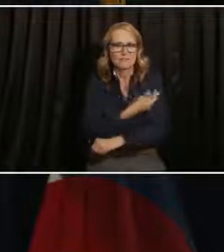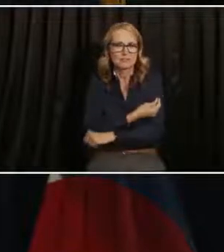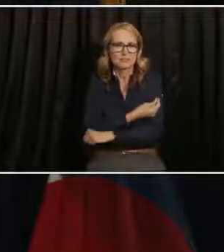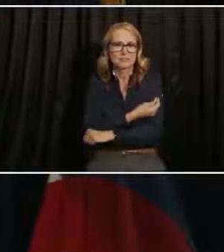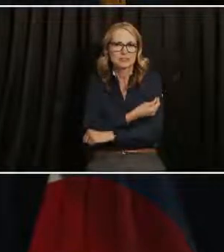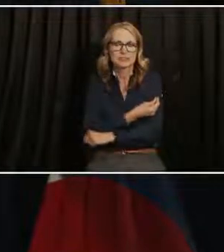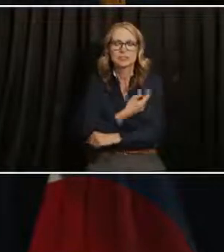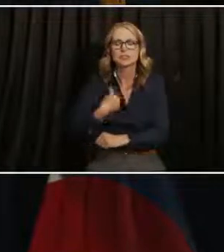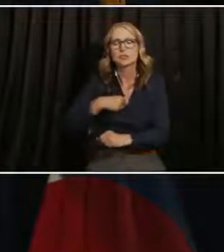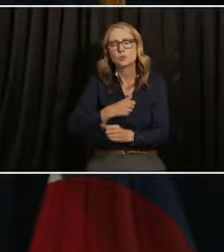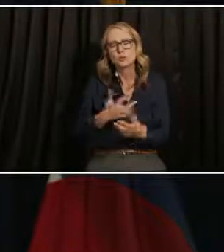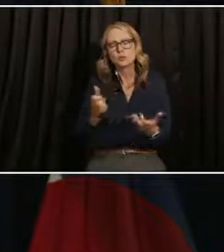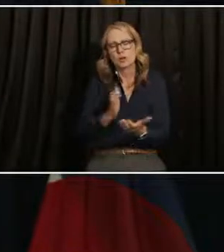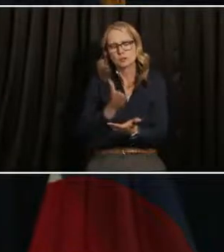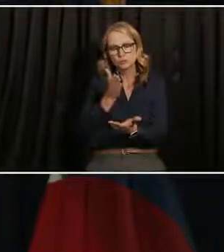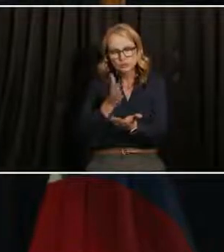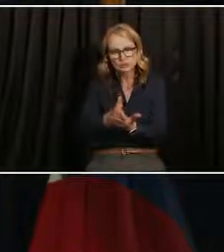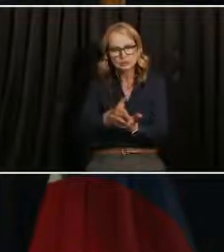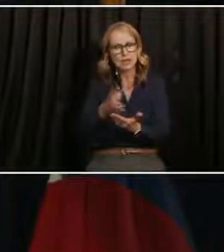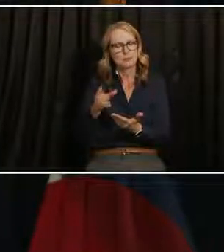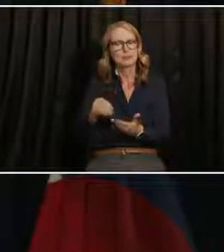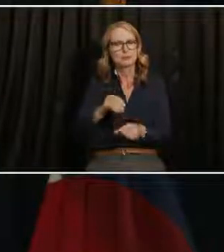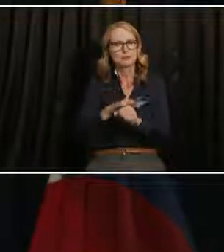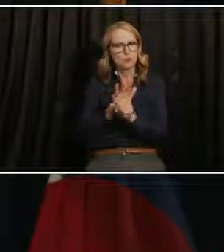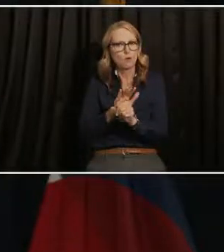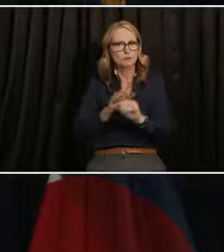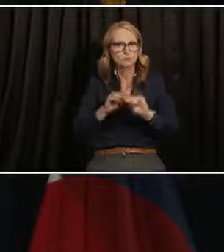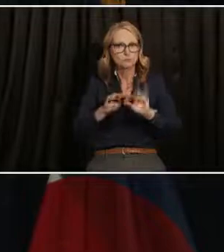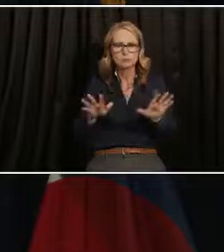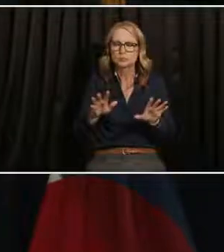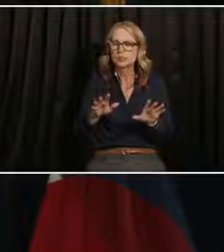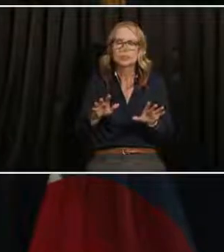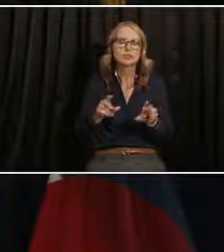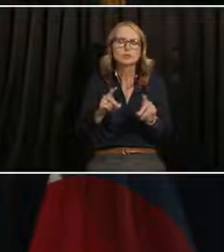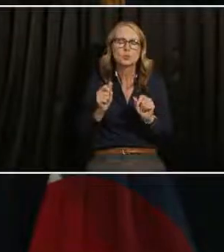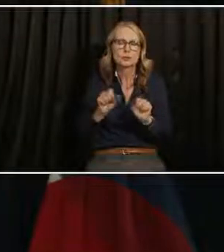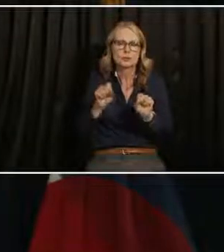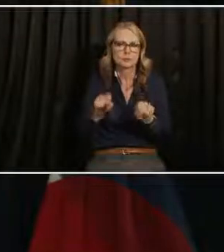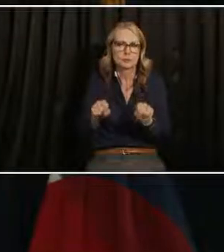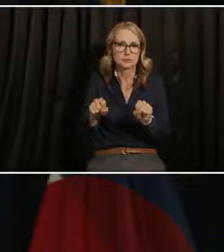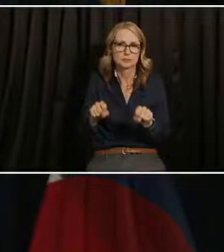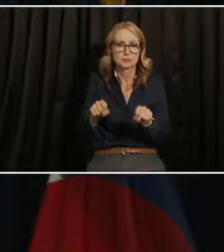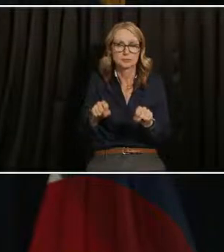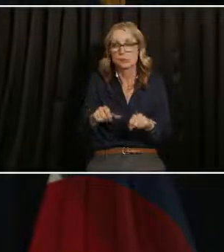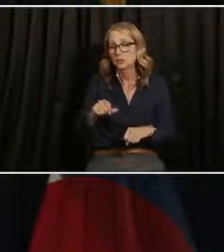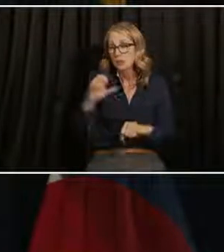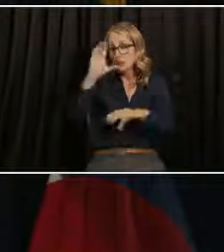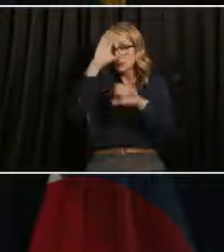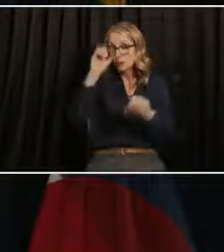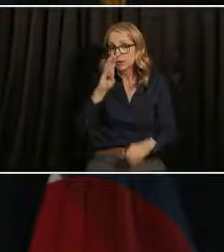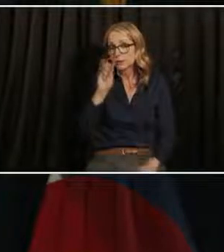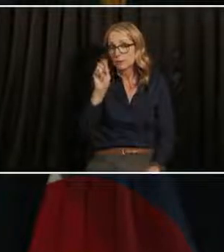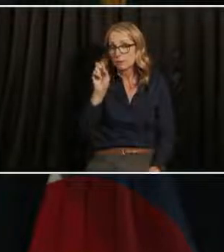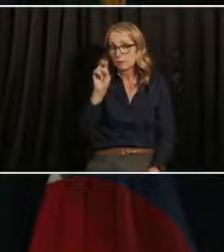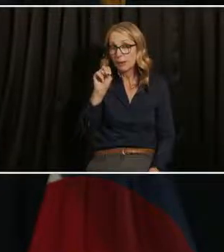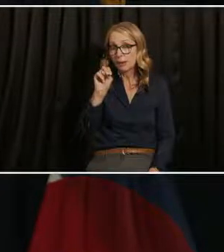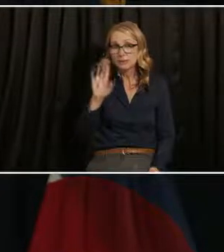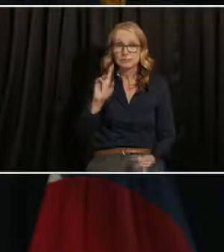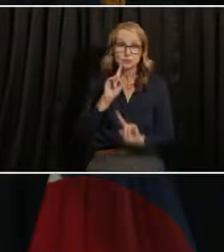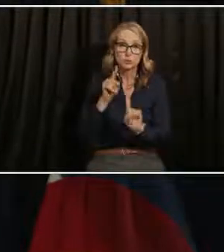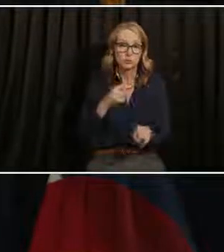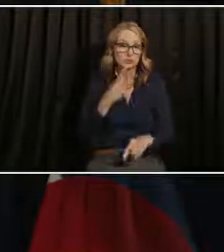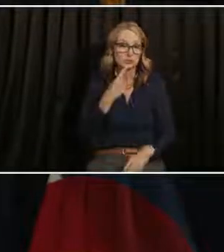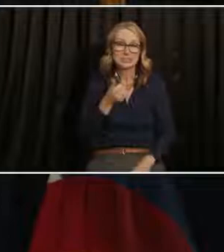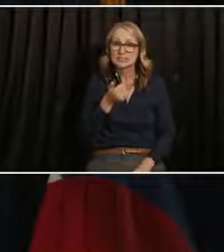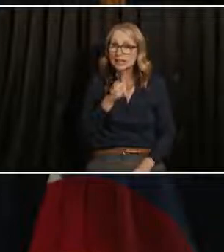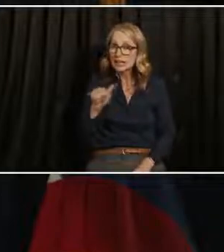this pandemic as quickly as possible. Now, under President Biden's executive order, any facility that accepts